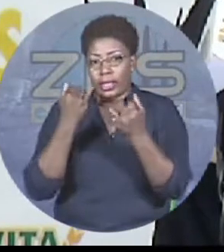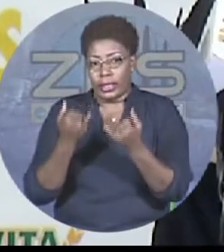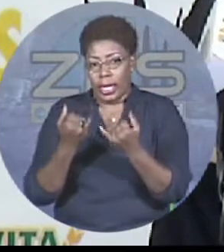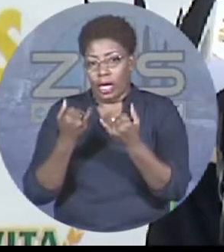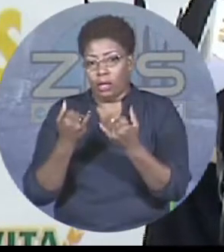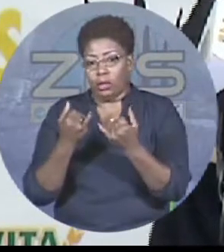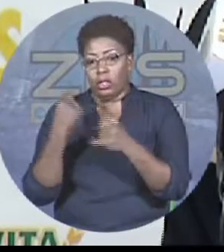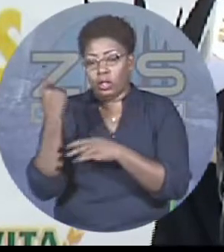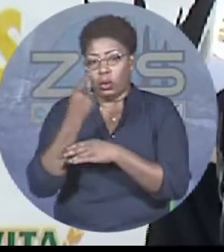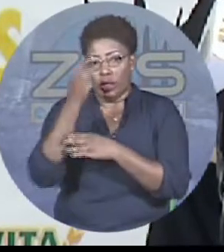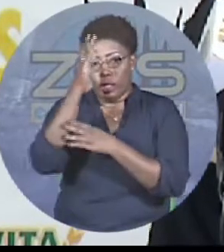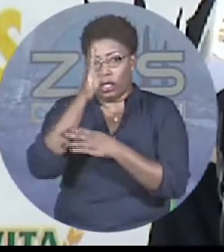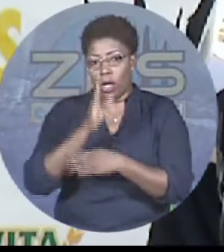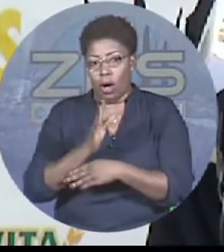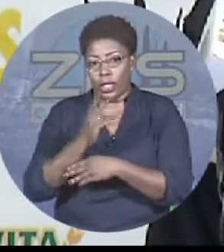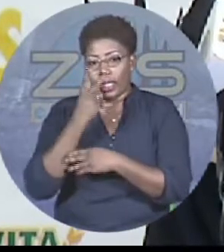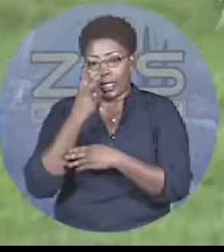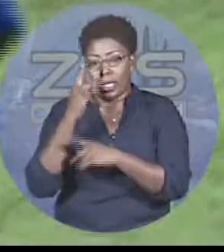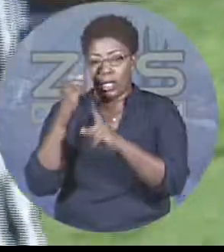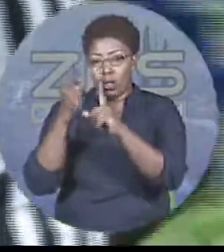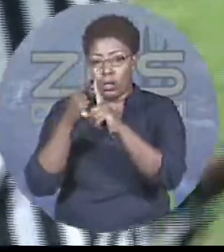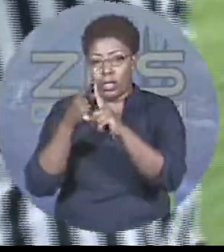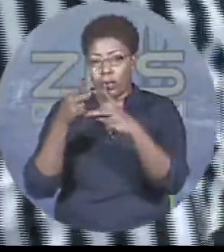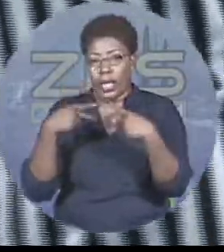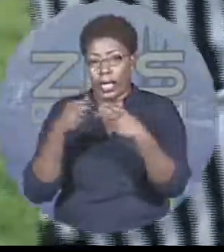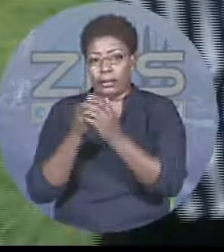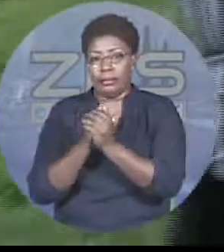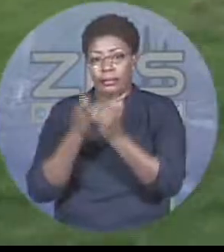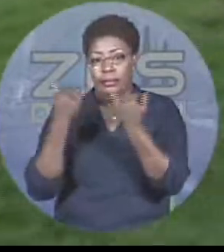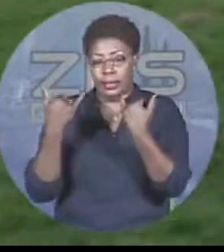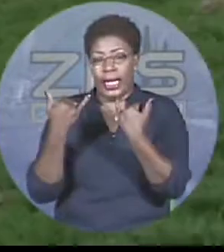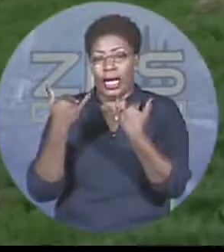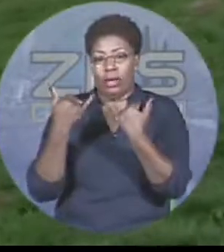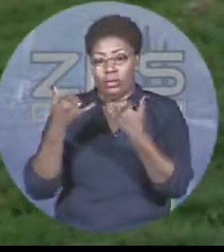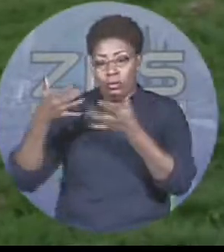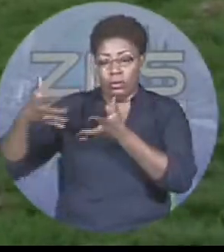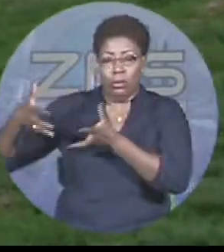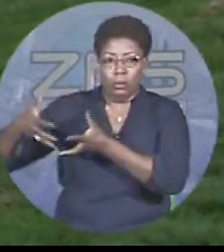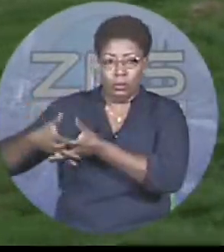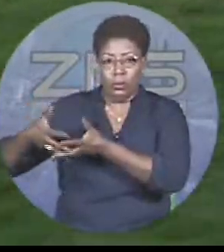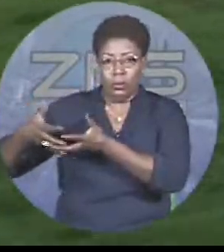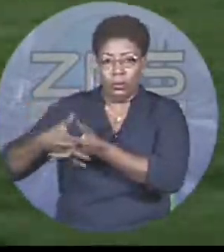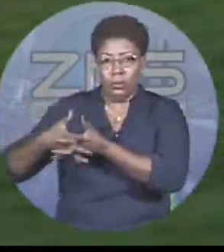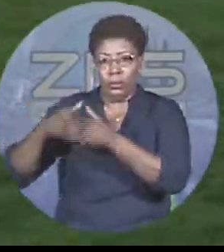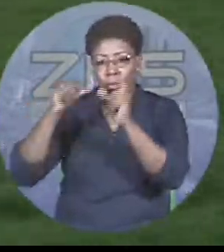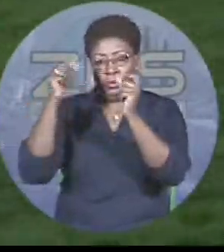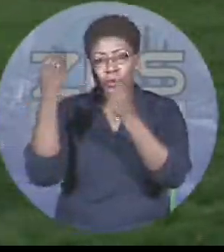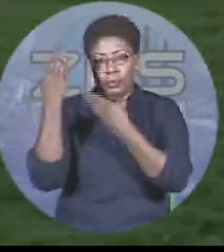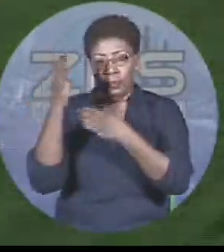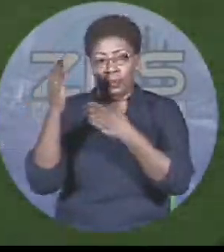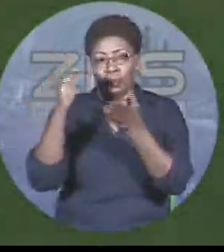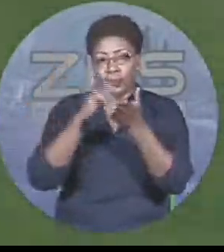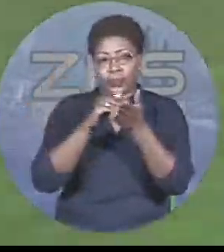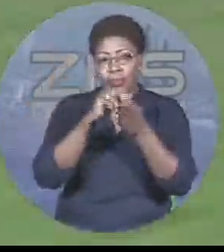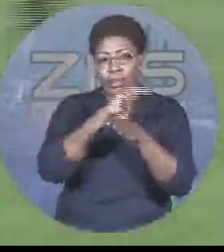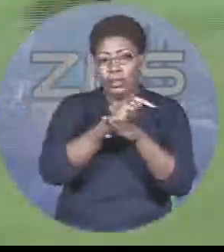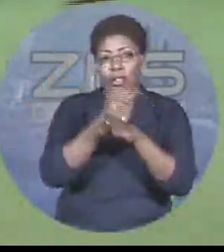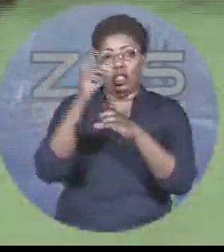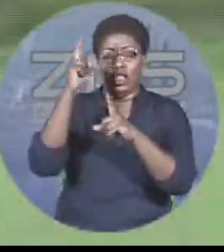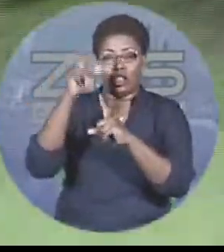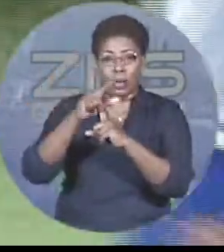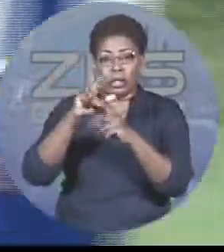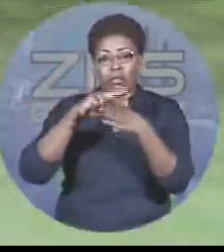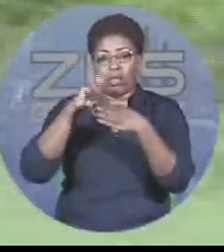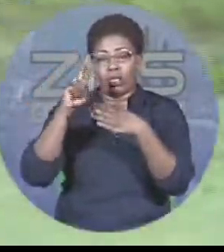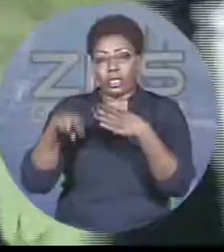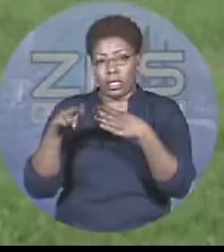possible with God. You know, you see the vision that we had. Switching to flag football, Grand Bahama taking on New Providence. Of course, those championship